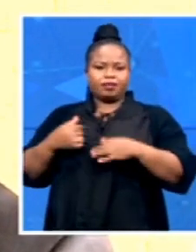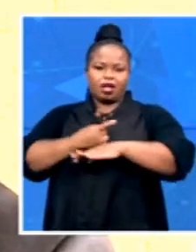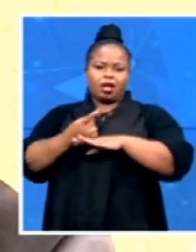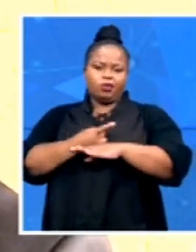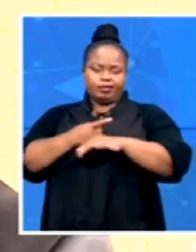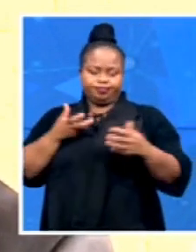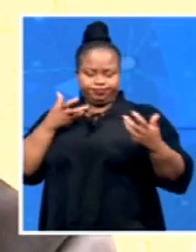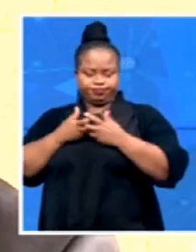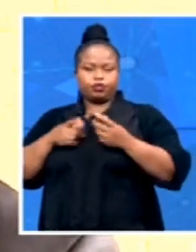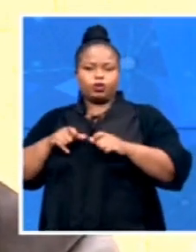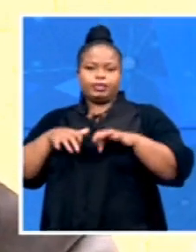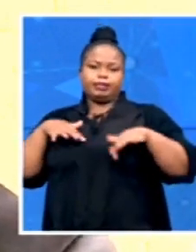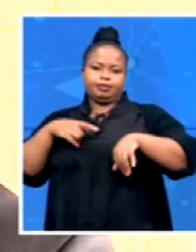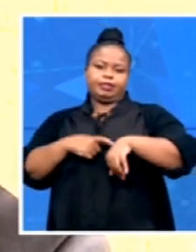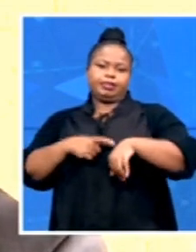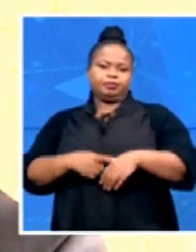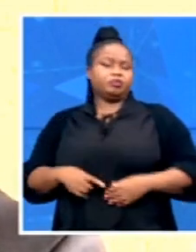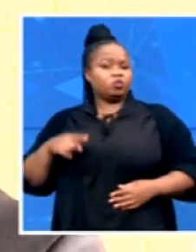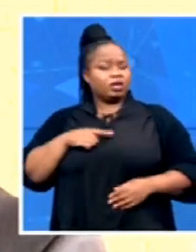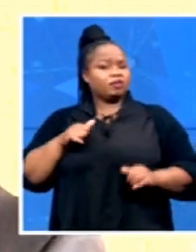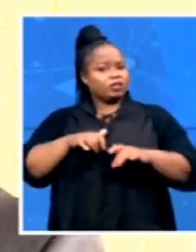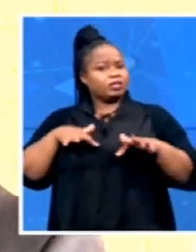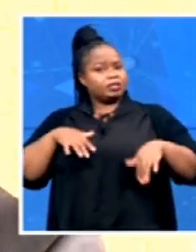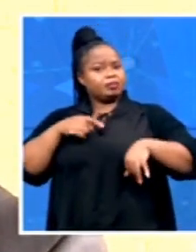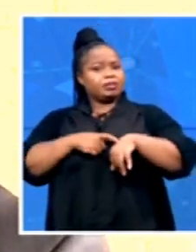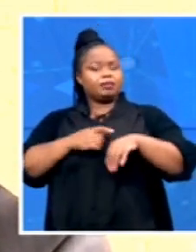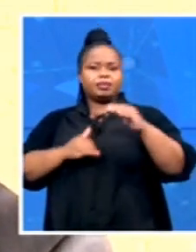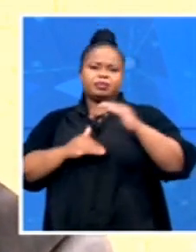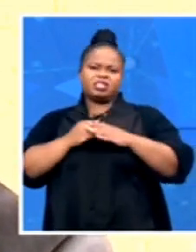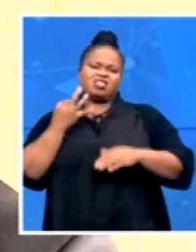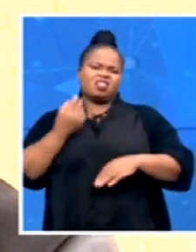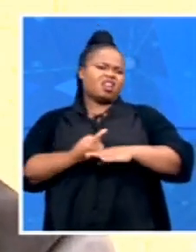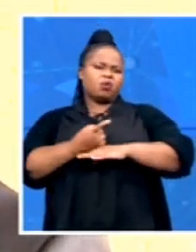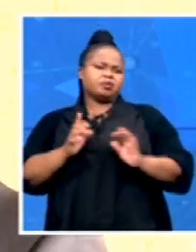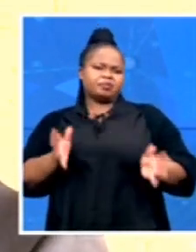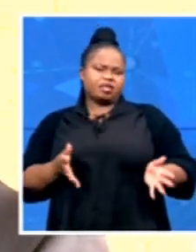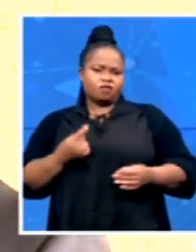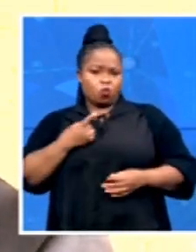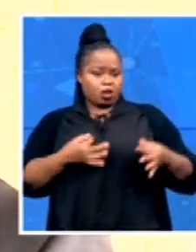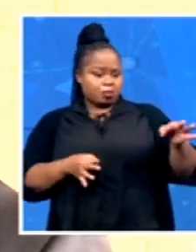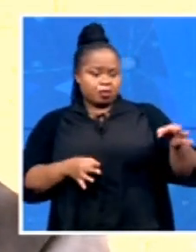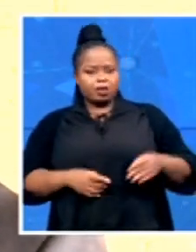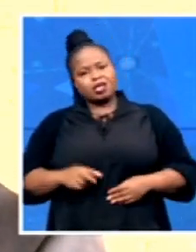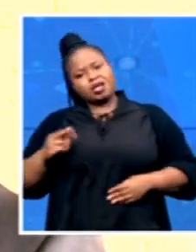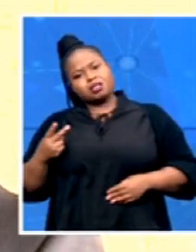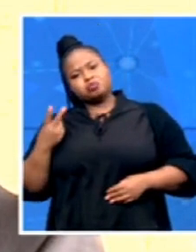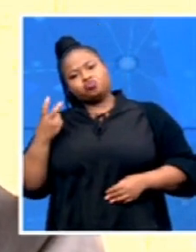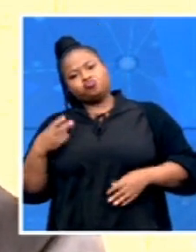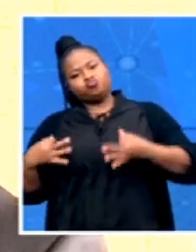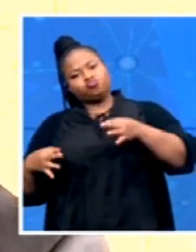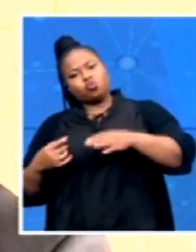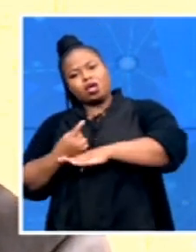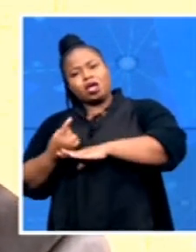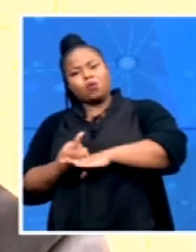our exam time, the maximum that you take is 3 hours per paper. Others will be 2 hours, but you don't go beyond 3 hours. So we think